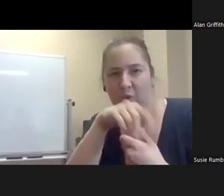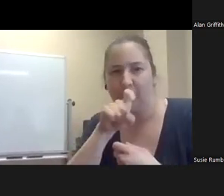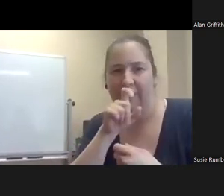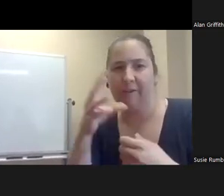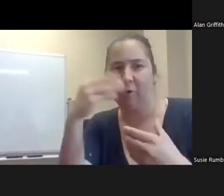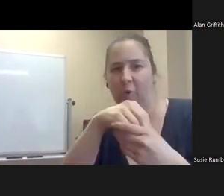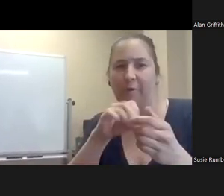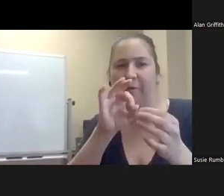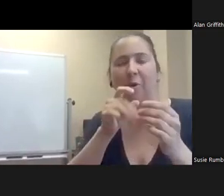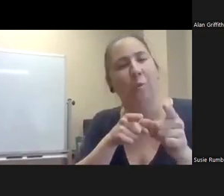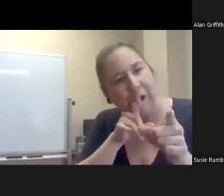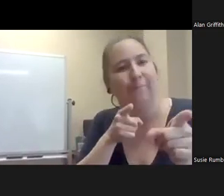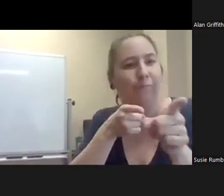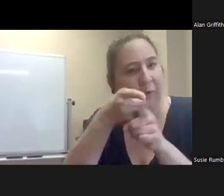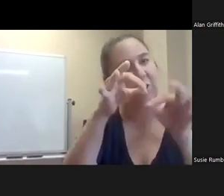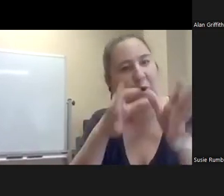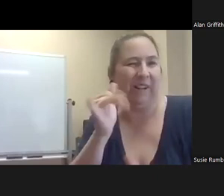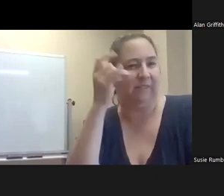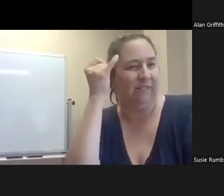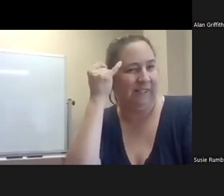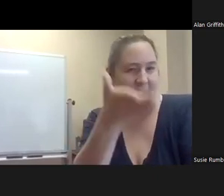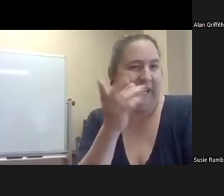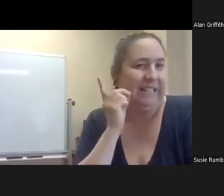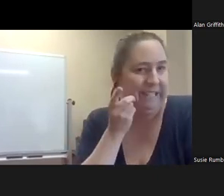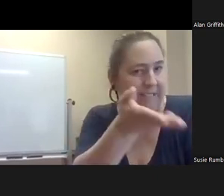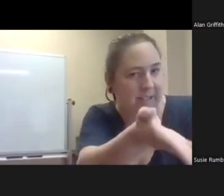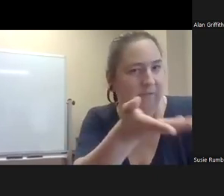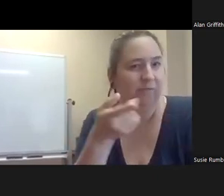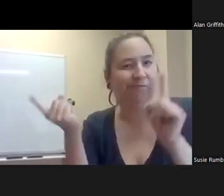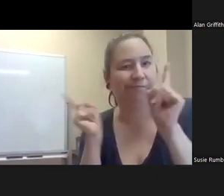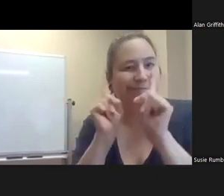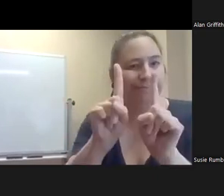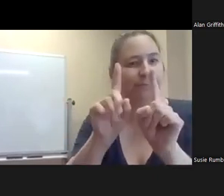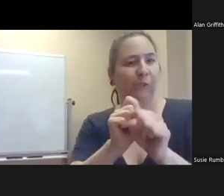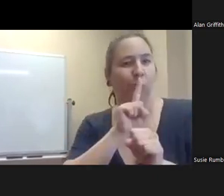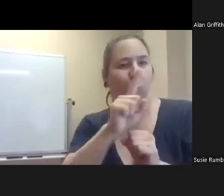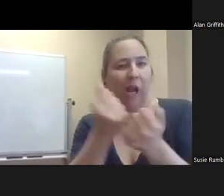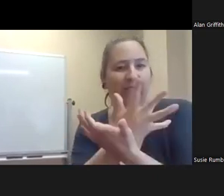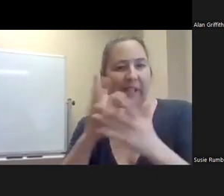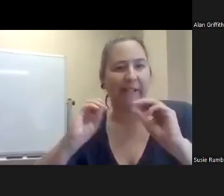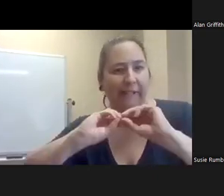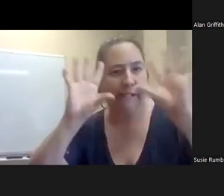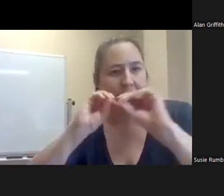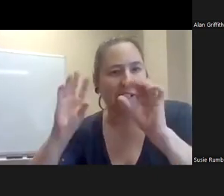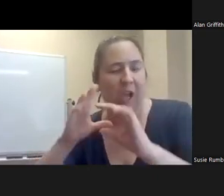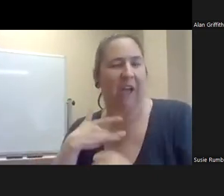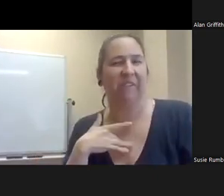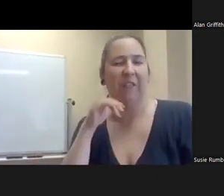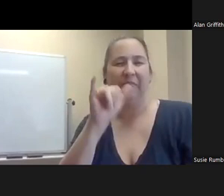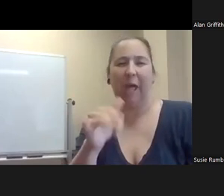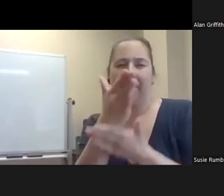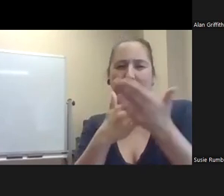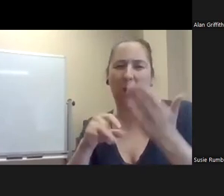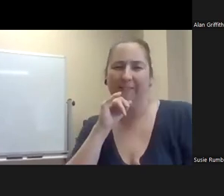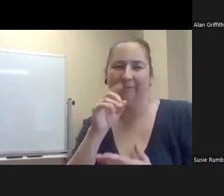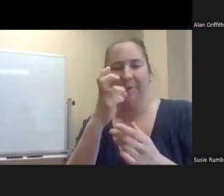in the family situation, maybe a friend or someone is interpreting, but that is no good. You need a professional interpreter. For example, Danica here